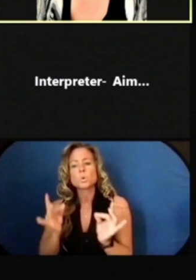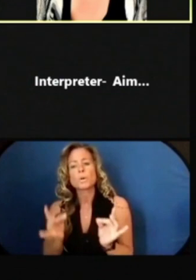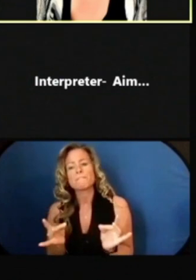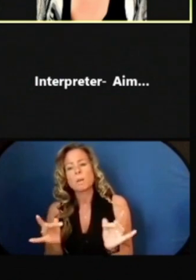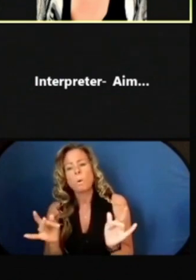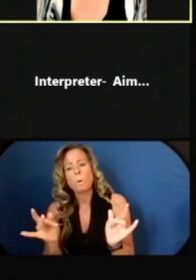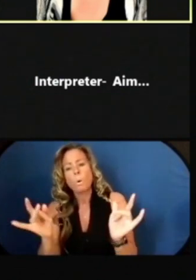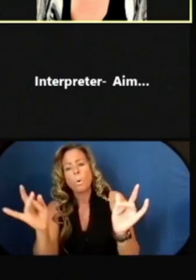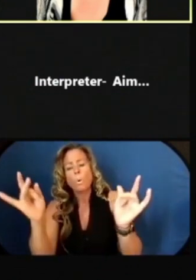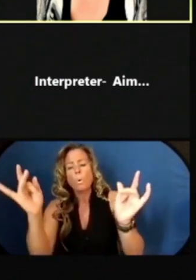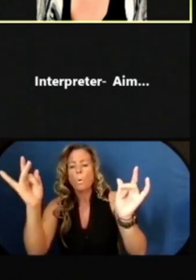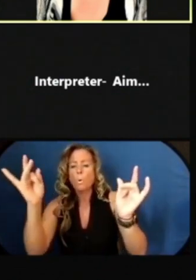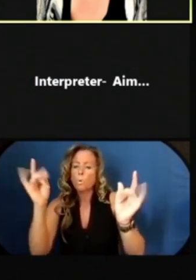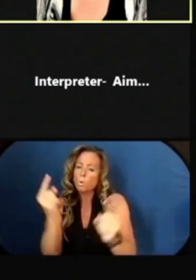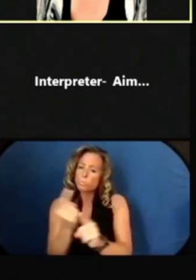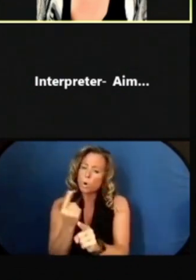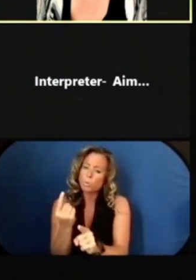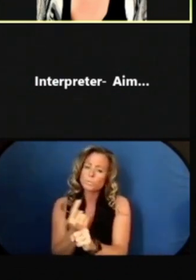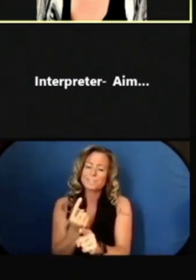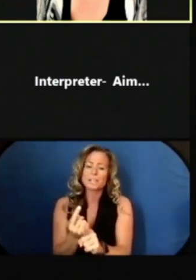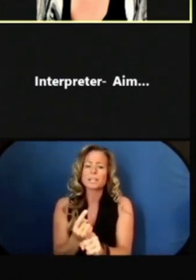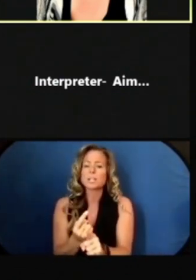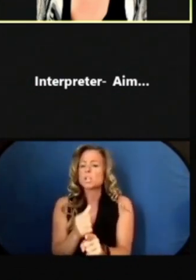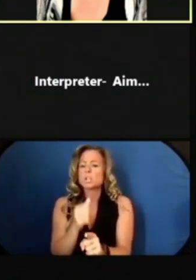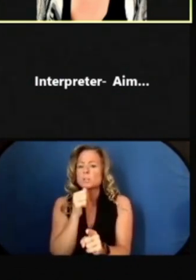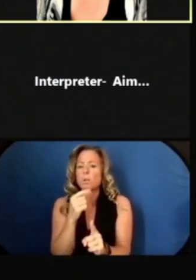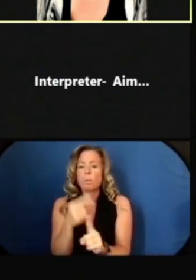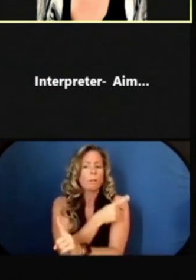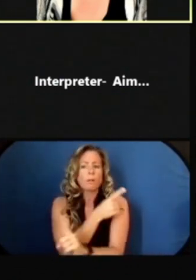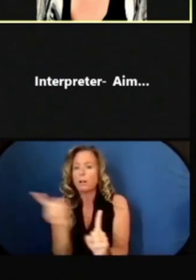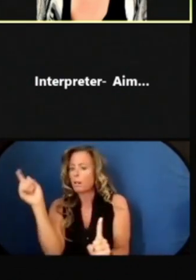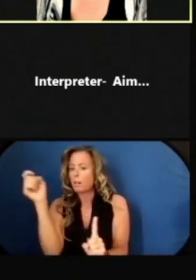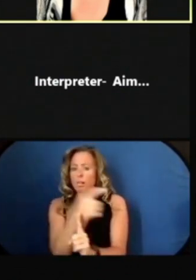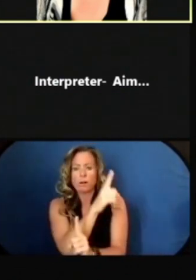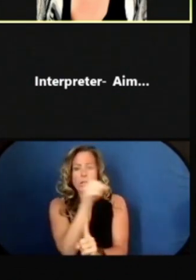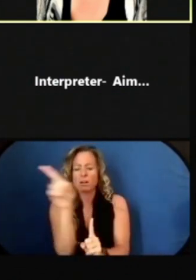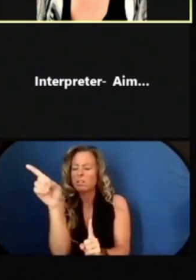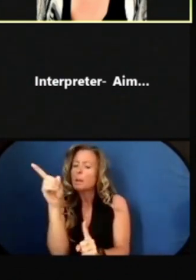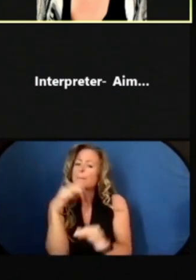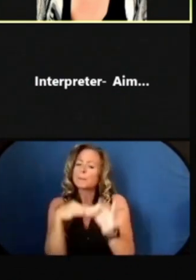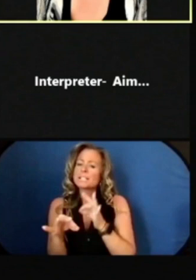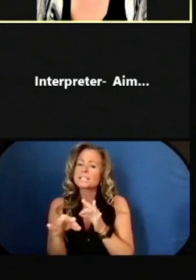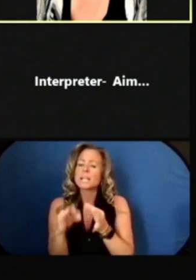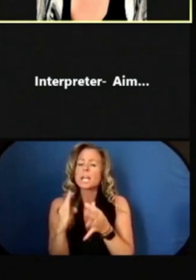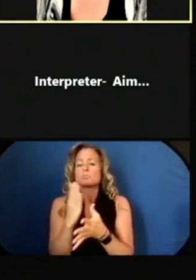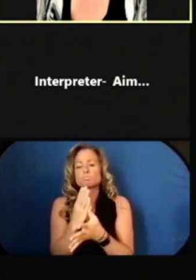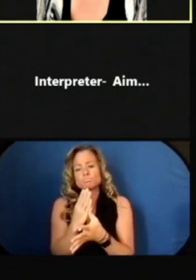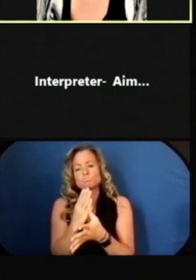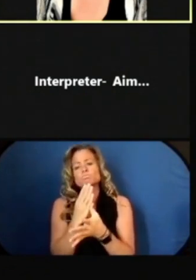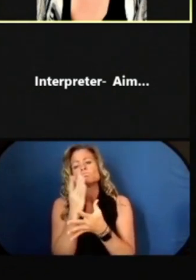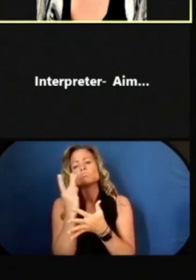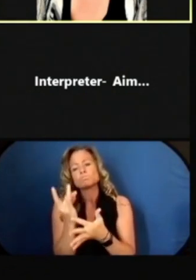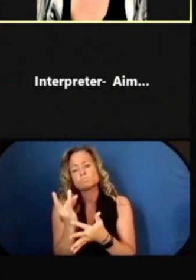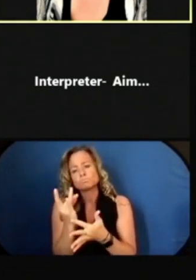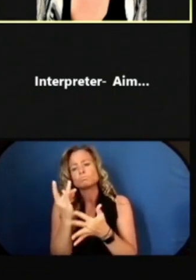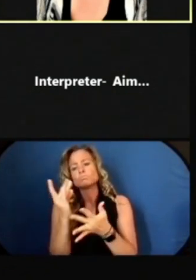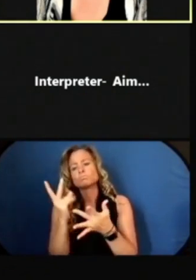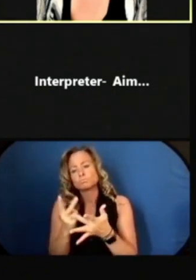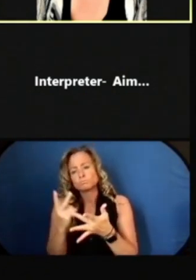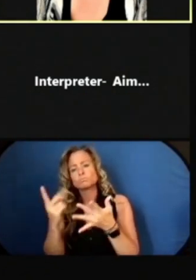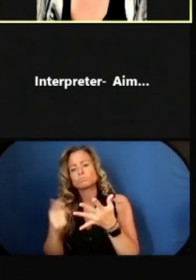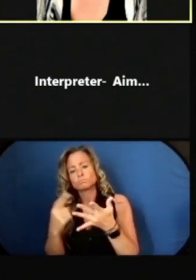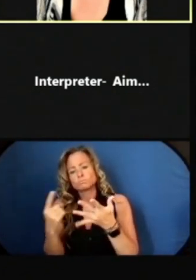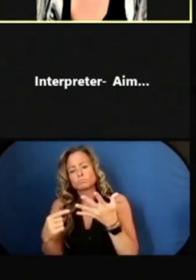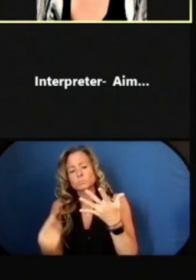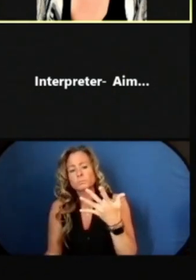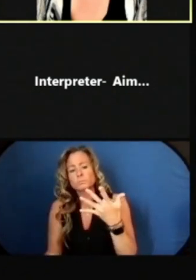and smoothly. Break content into short sections that reflect natural stopping points.